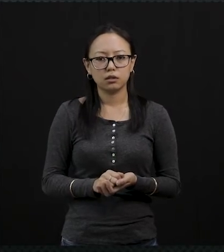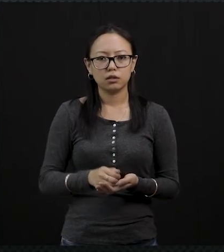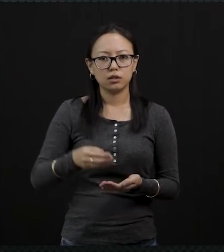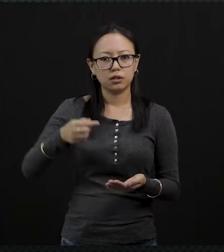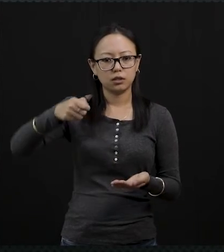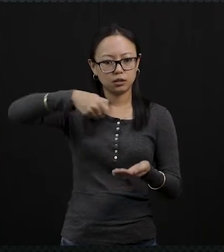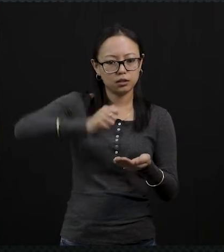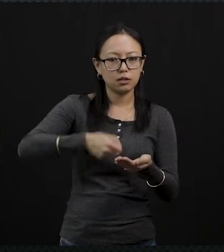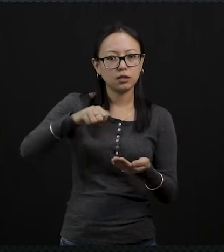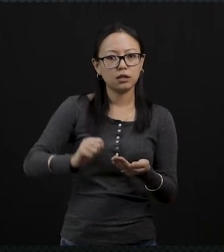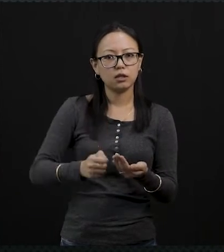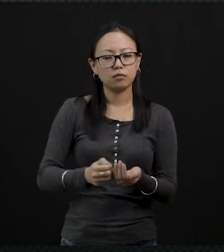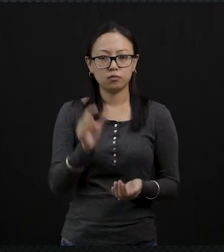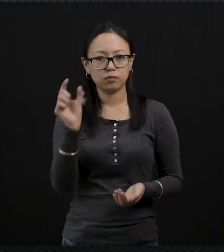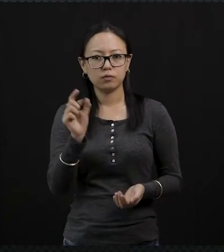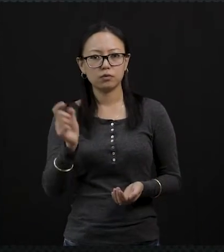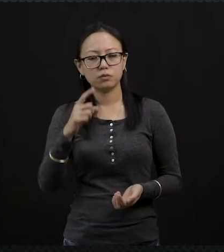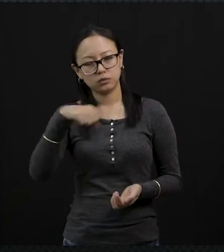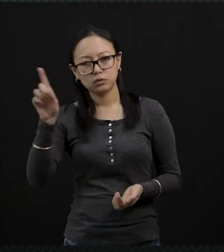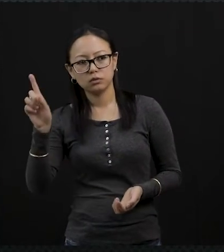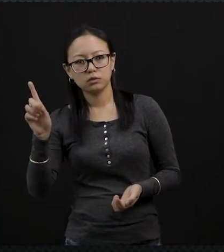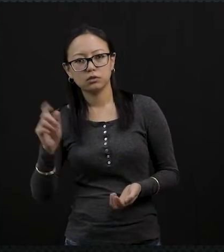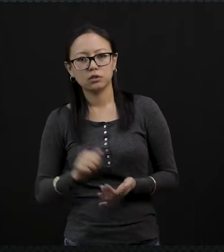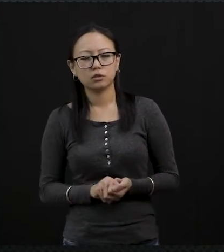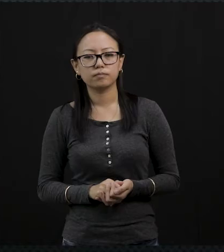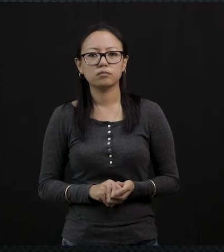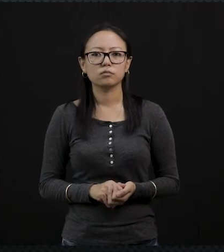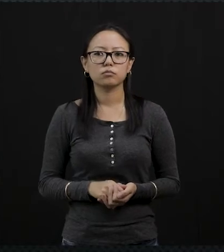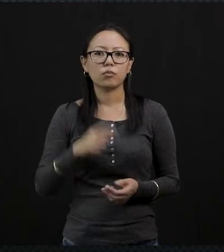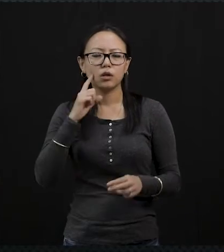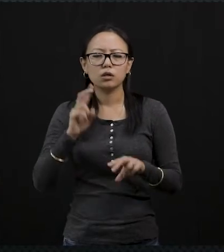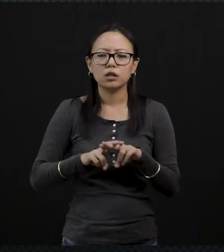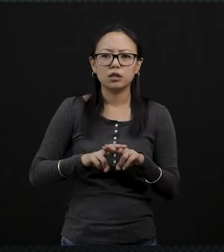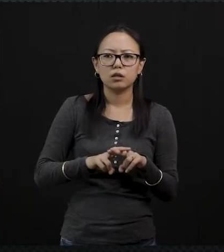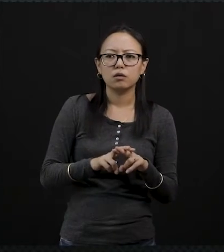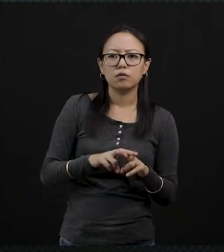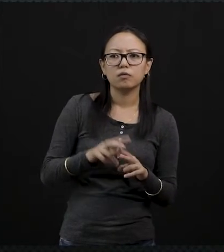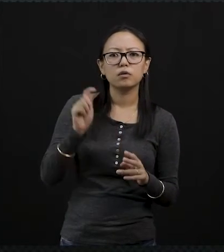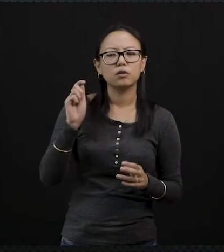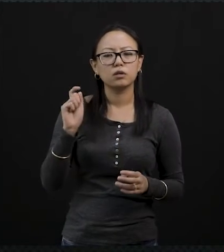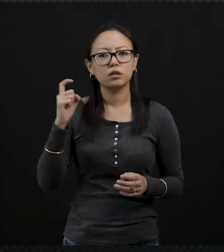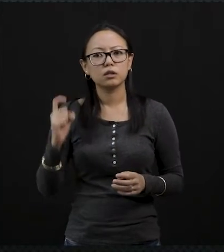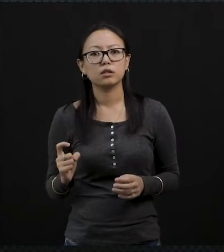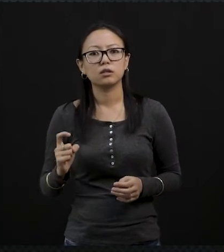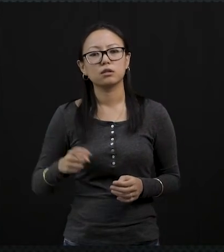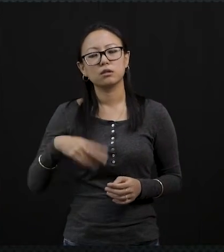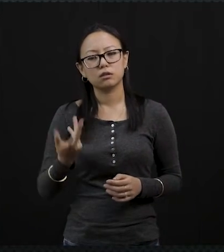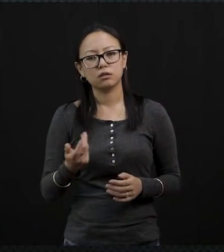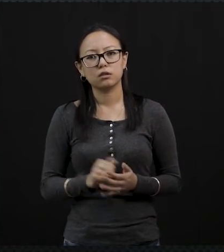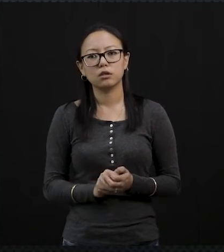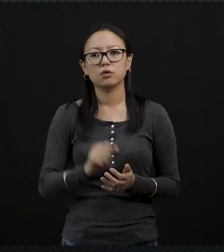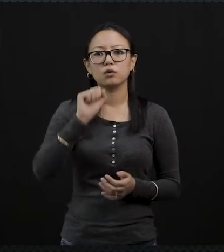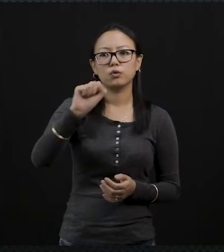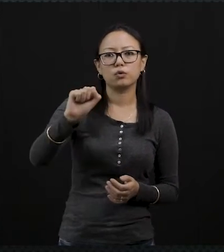fruits. Then what you will do, you can take help of any elders at home, okay.